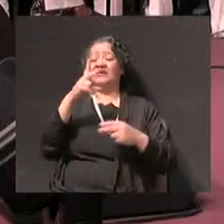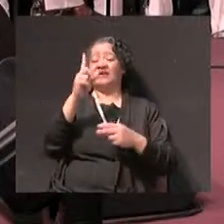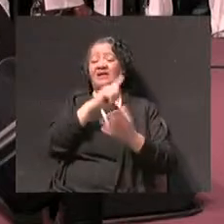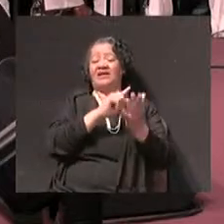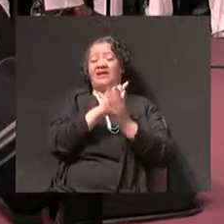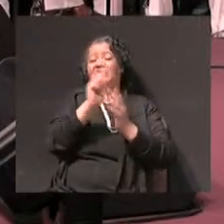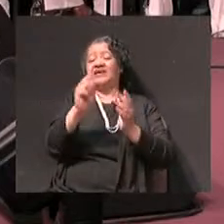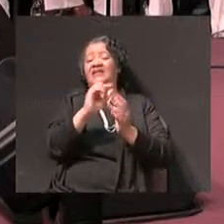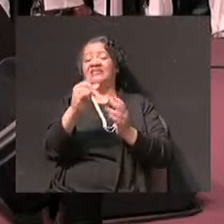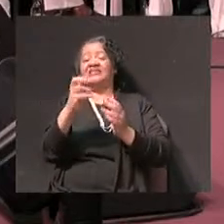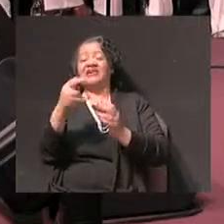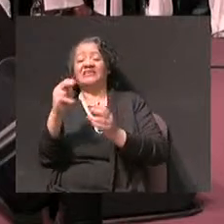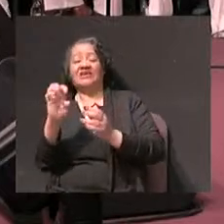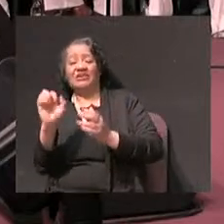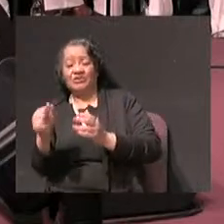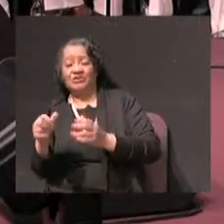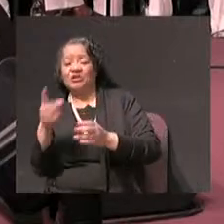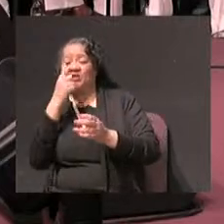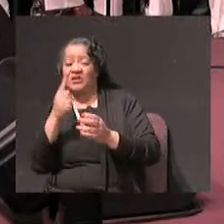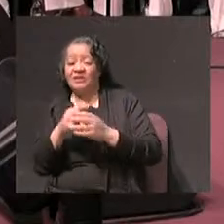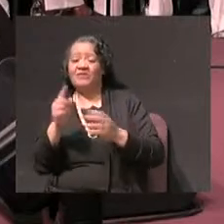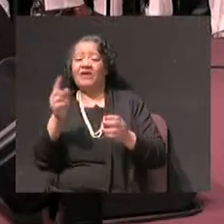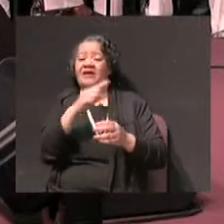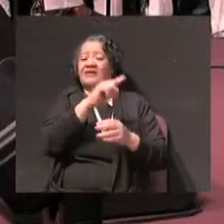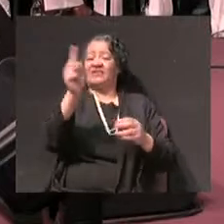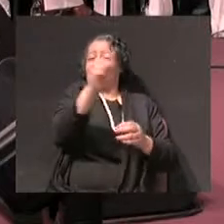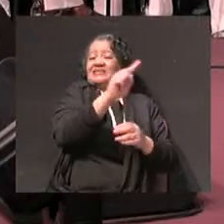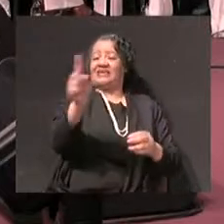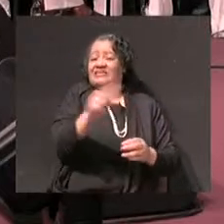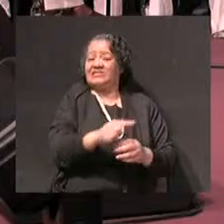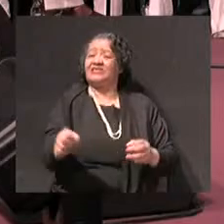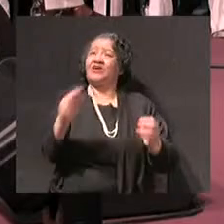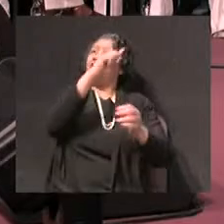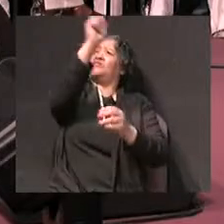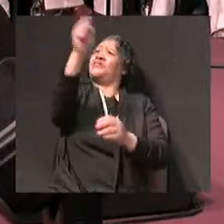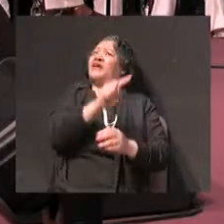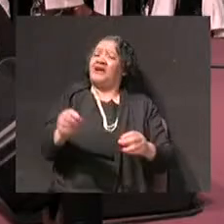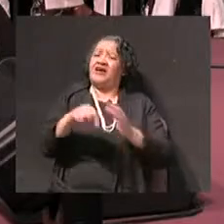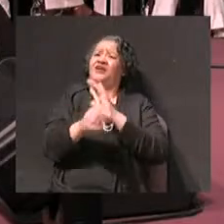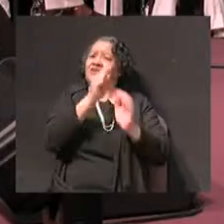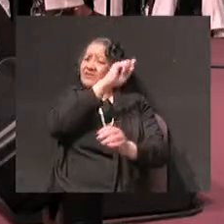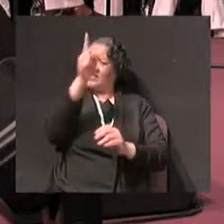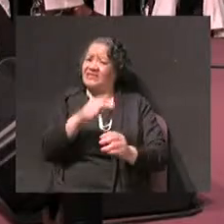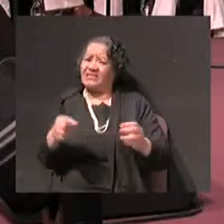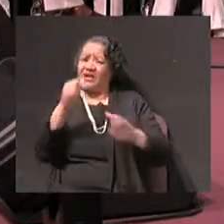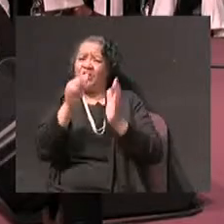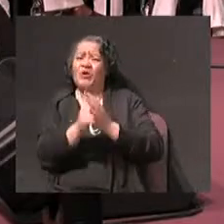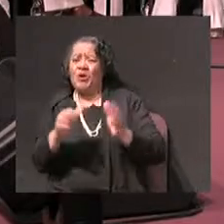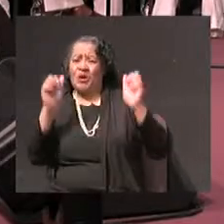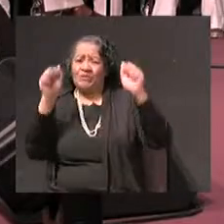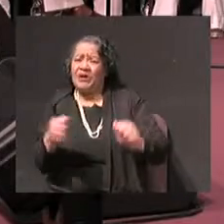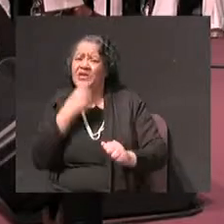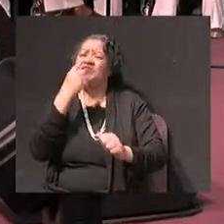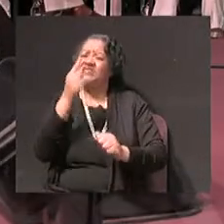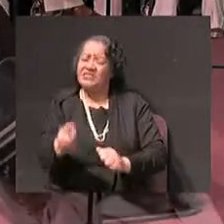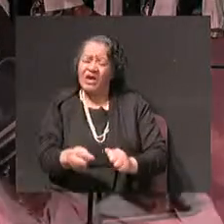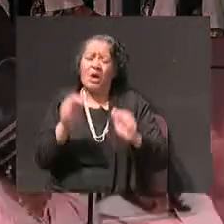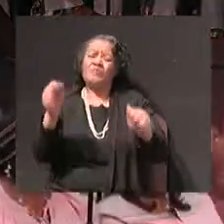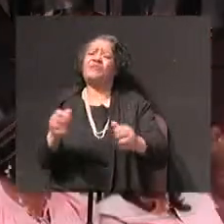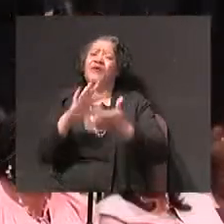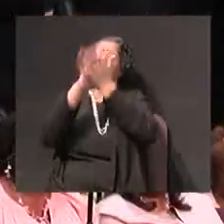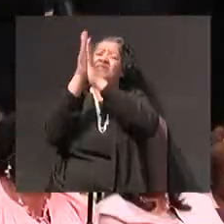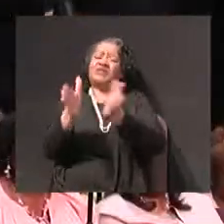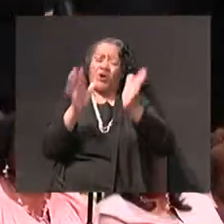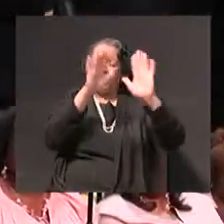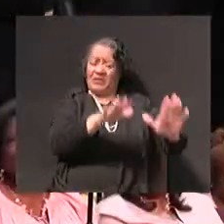his dinner guest. And if you got zigzag lightning in your sky, he's able to say, peace,